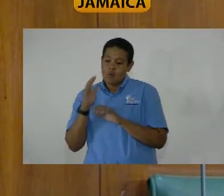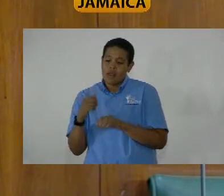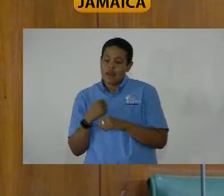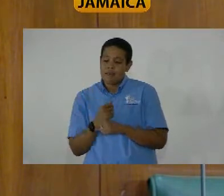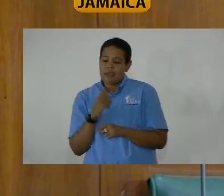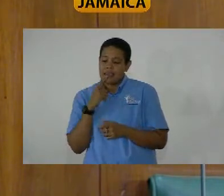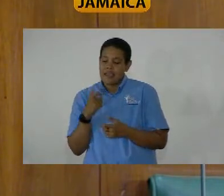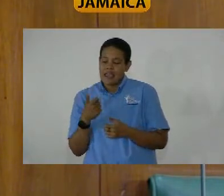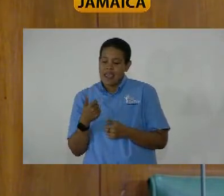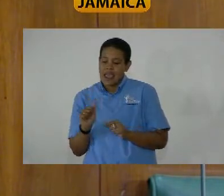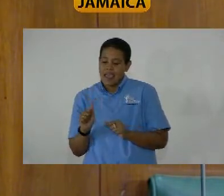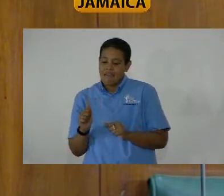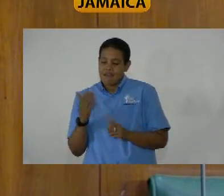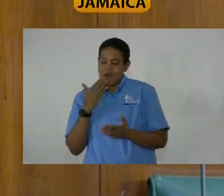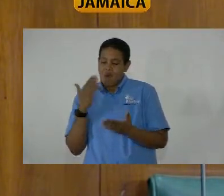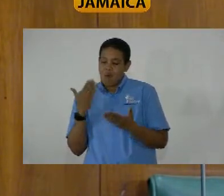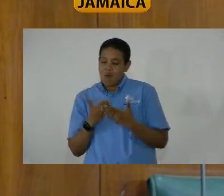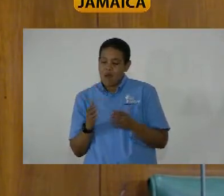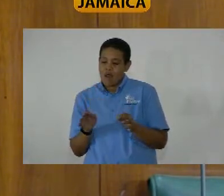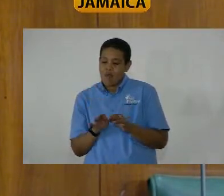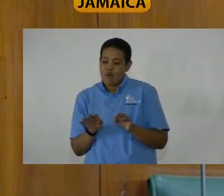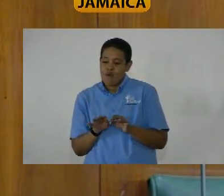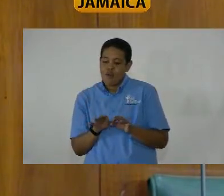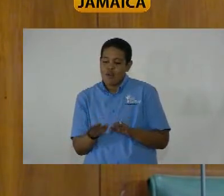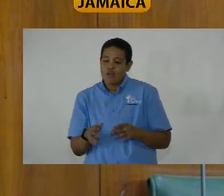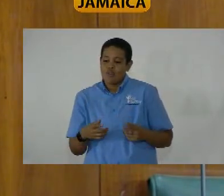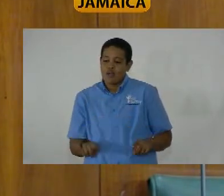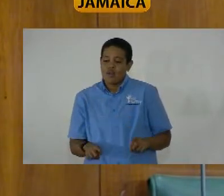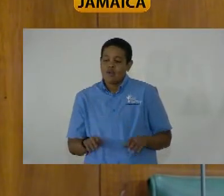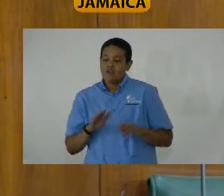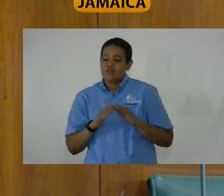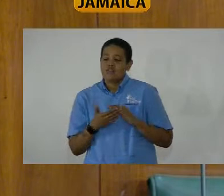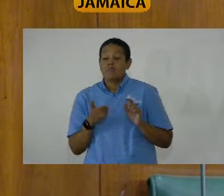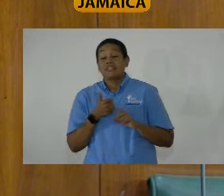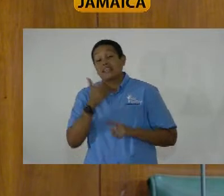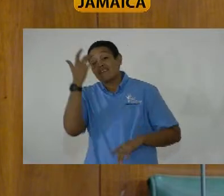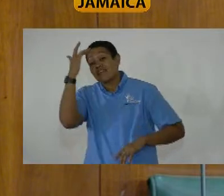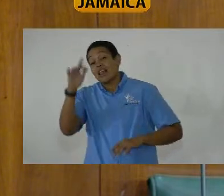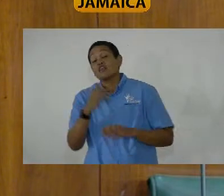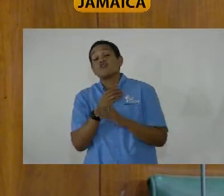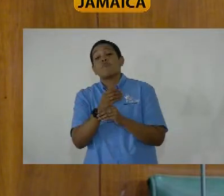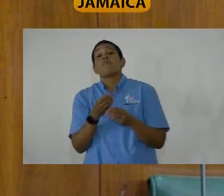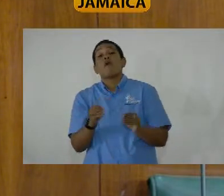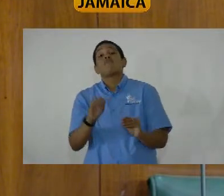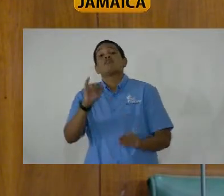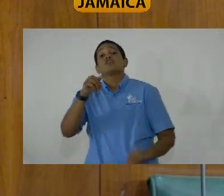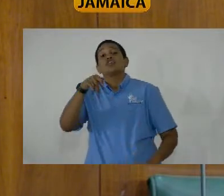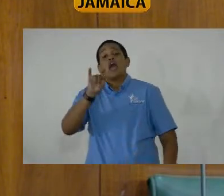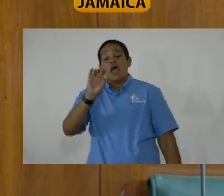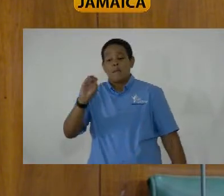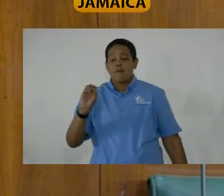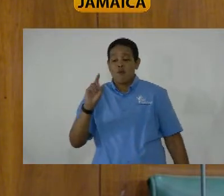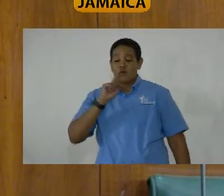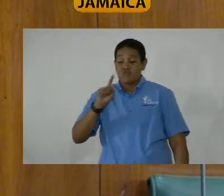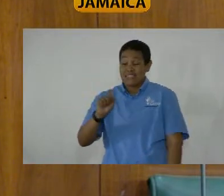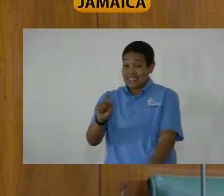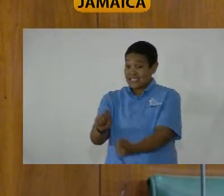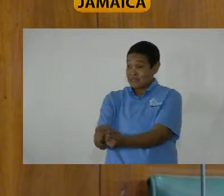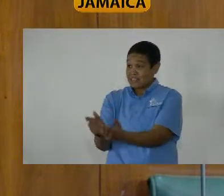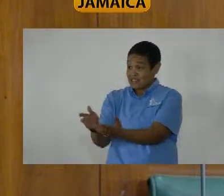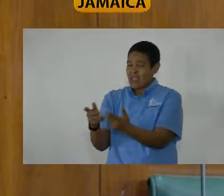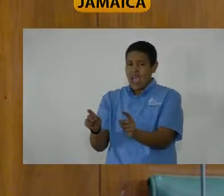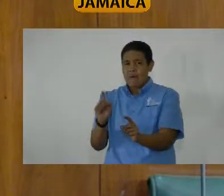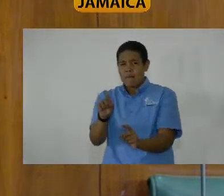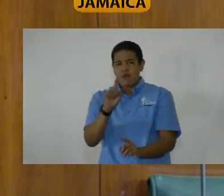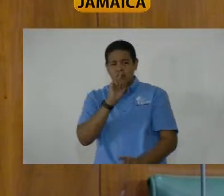effort well worth it. The Jamaica Intellectual Property Office, Madam Speaker, in particular,